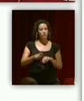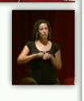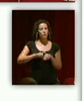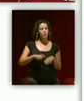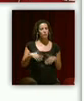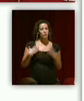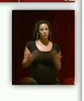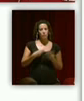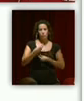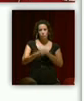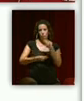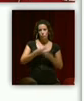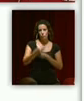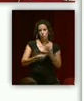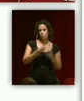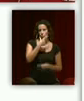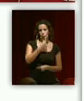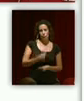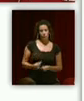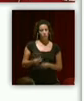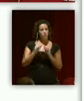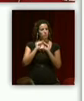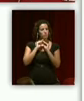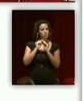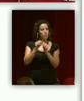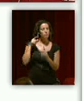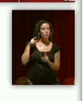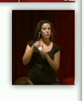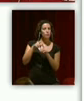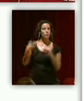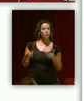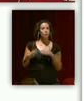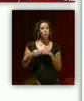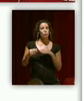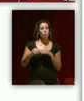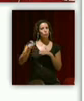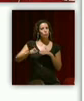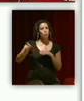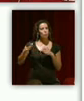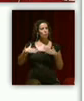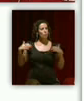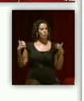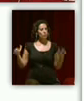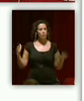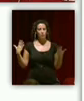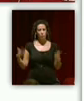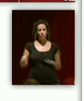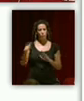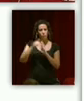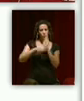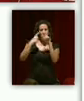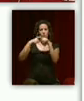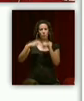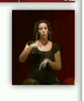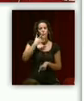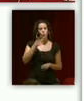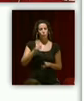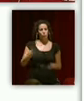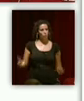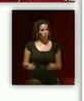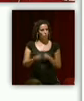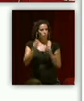applications. They are user-friendly, and they are developed so that any given user with